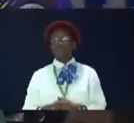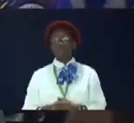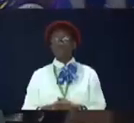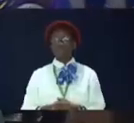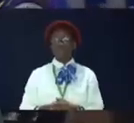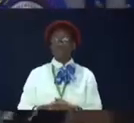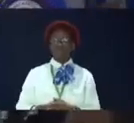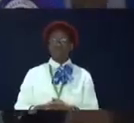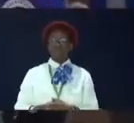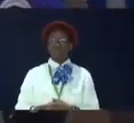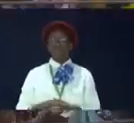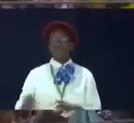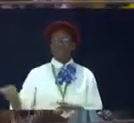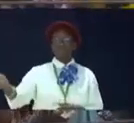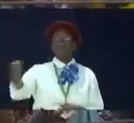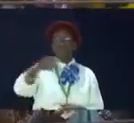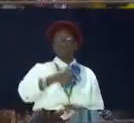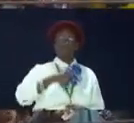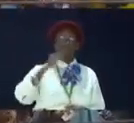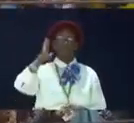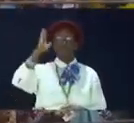You will go higher every day.